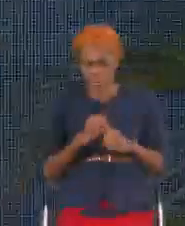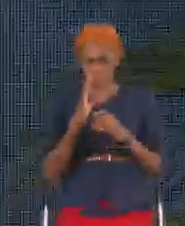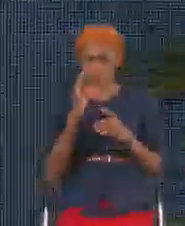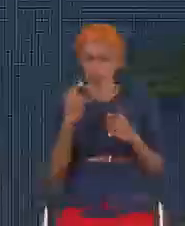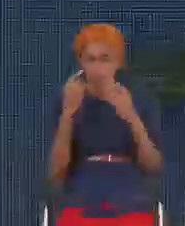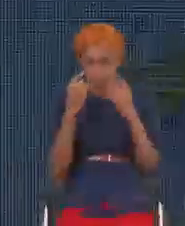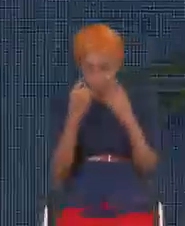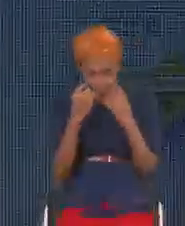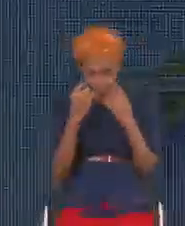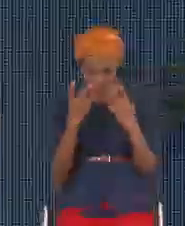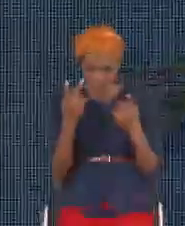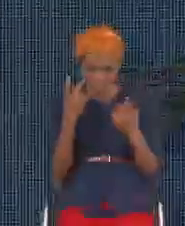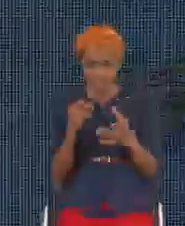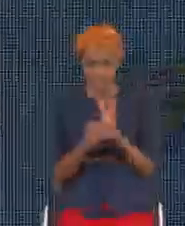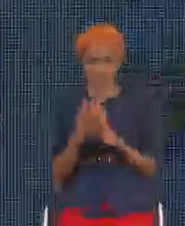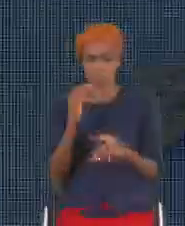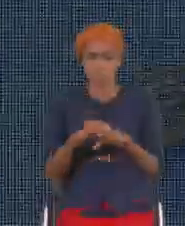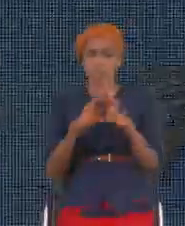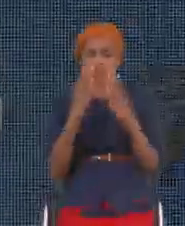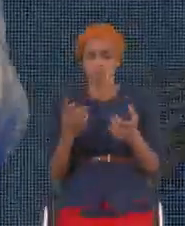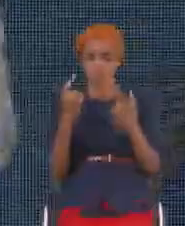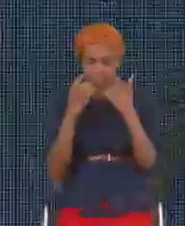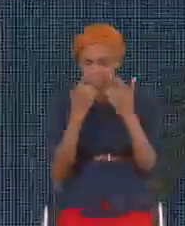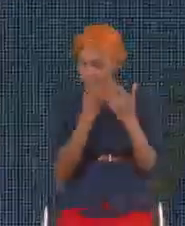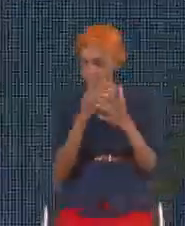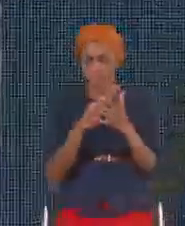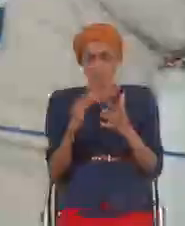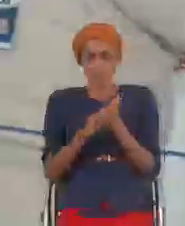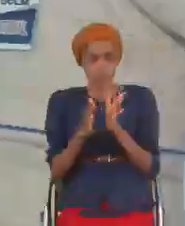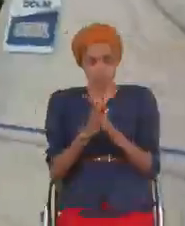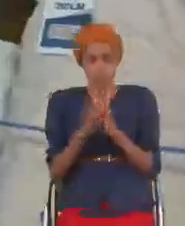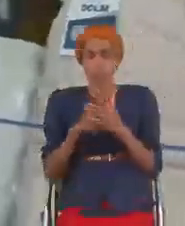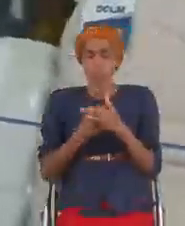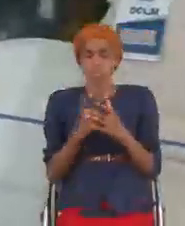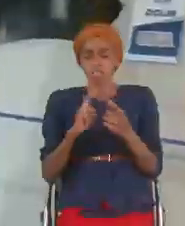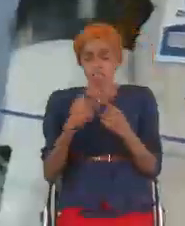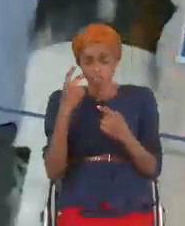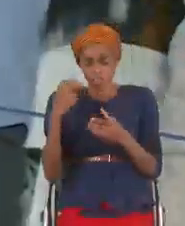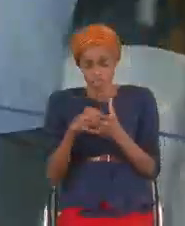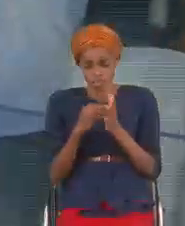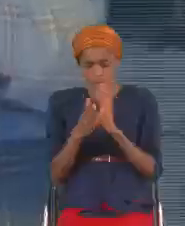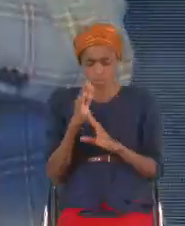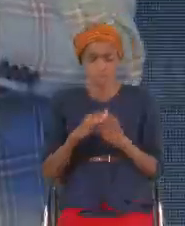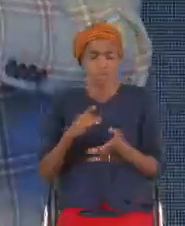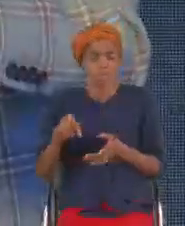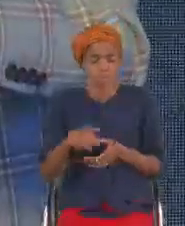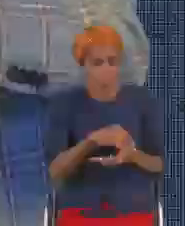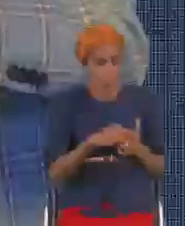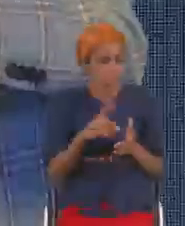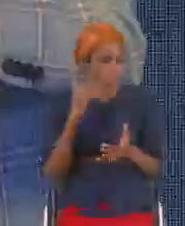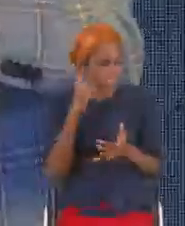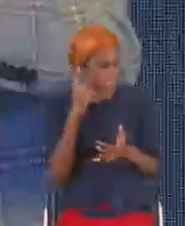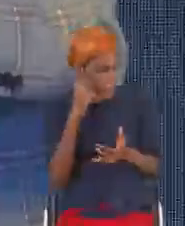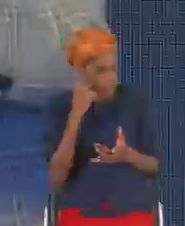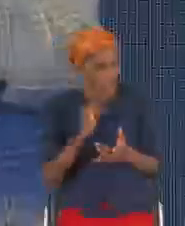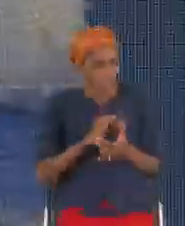sight. Open those eyes and begin to see in Jesus' name. Those who are deaf, I pray